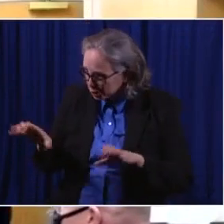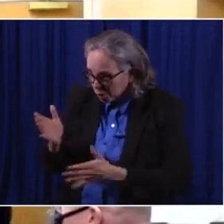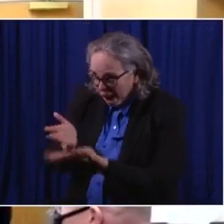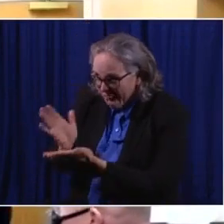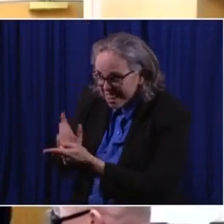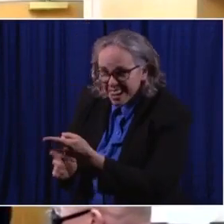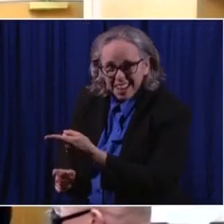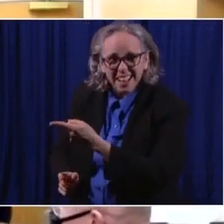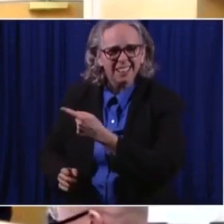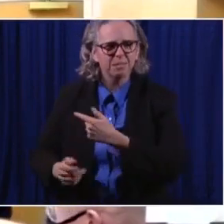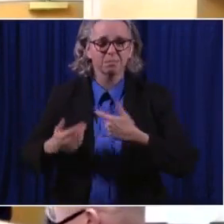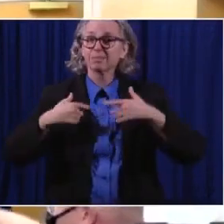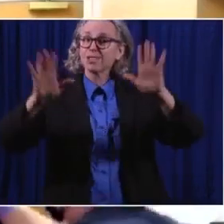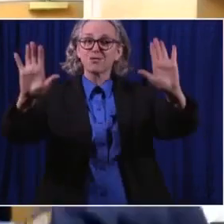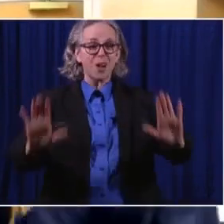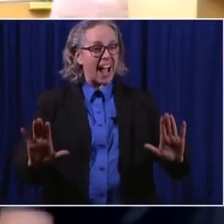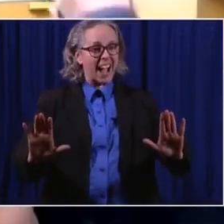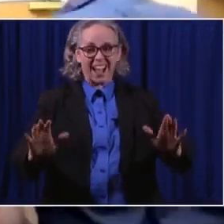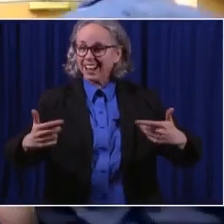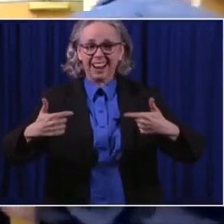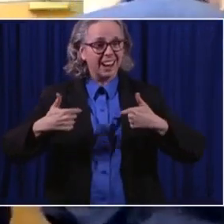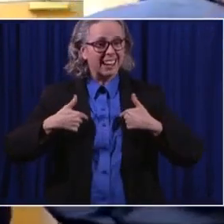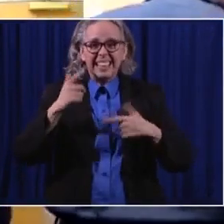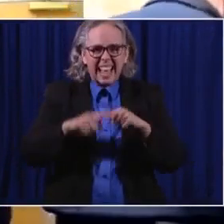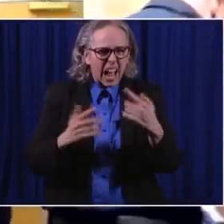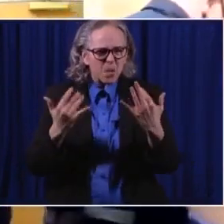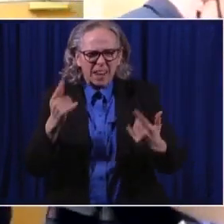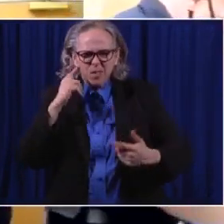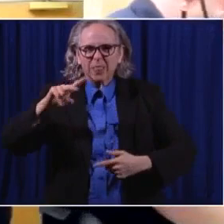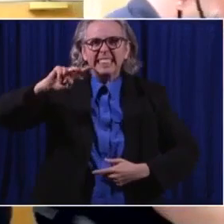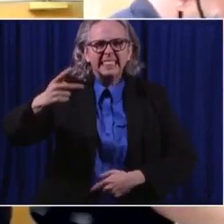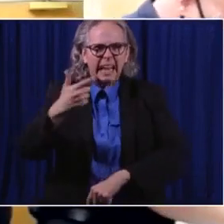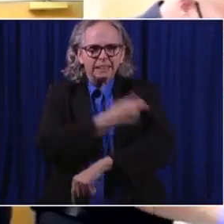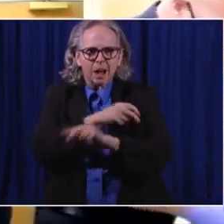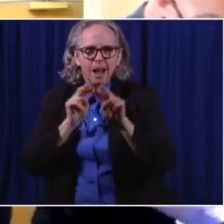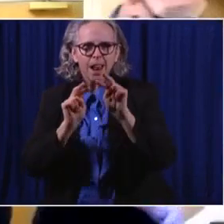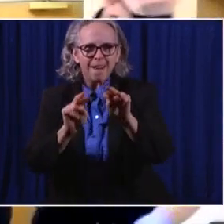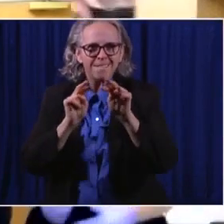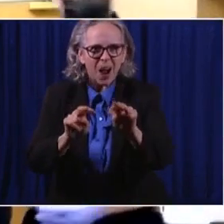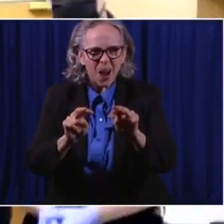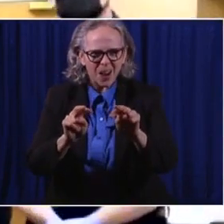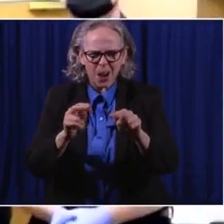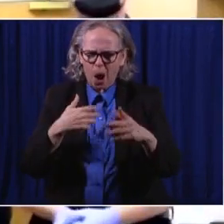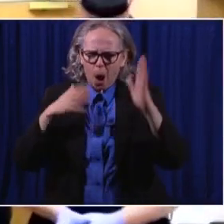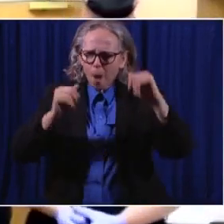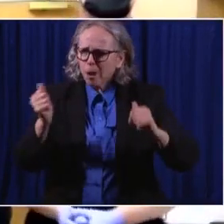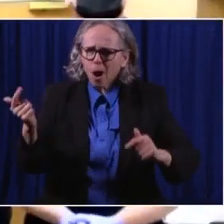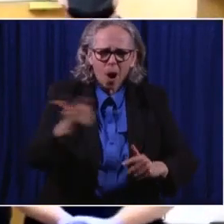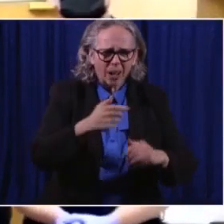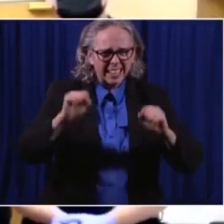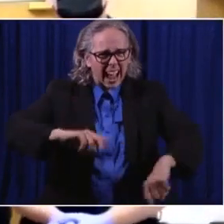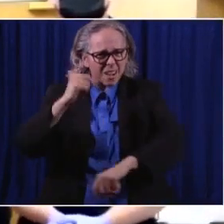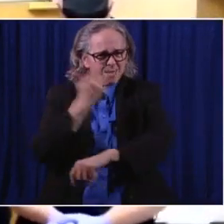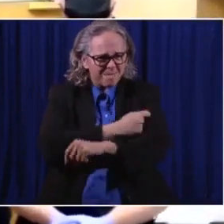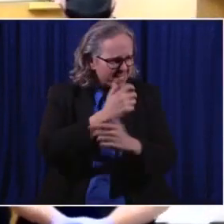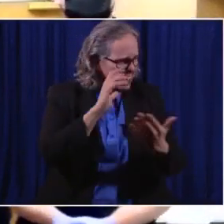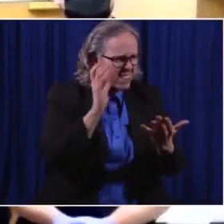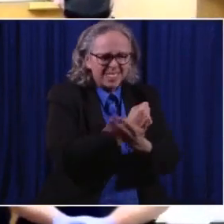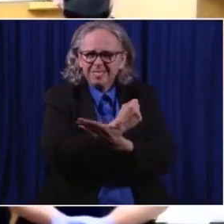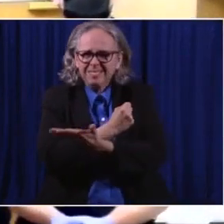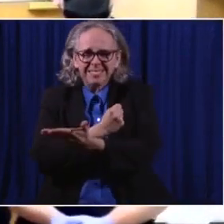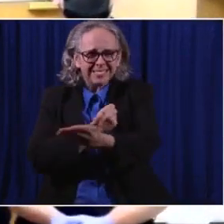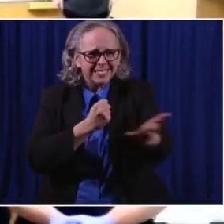hope everybody goes out there and gets the vaccine so we can get back to live baseball and live music and having a